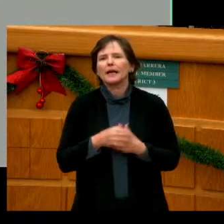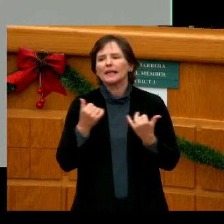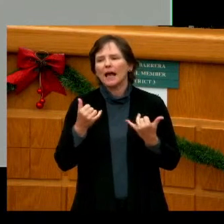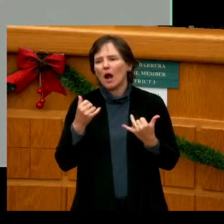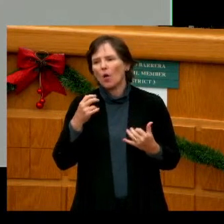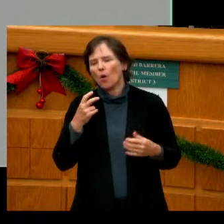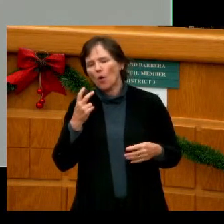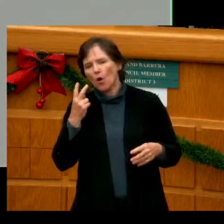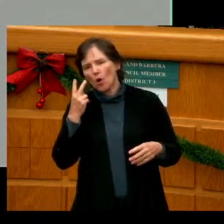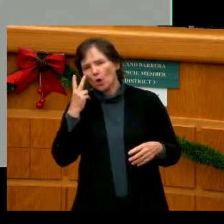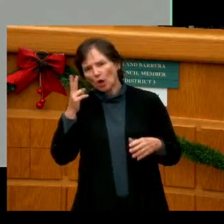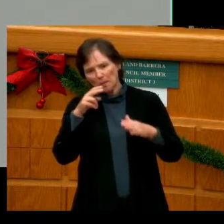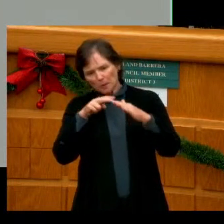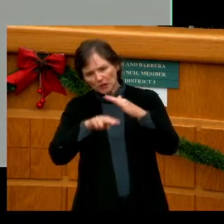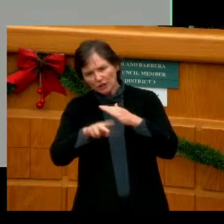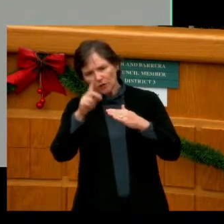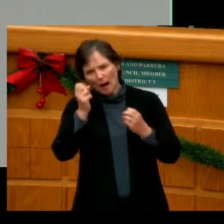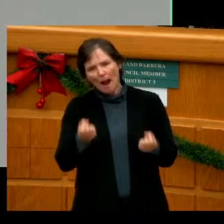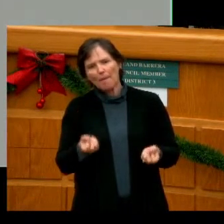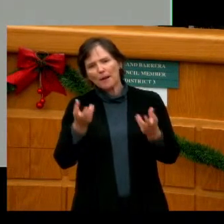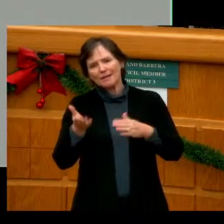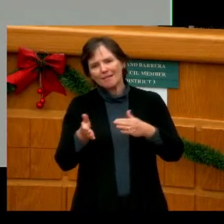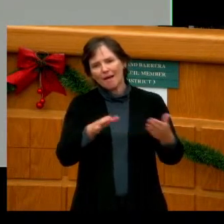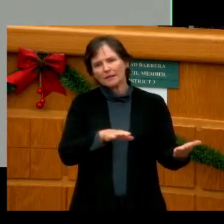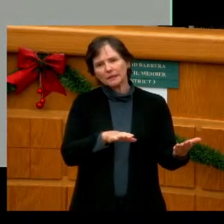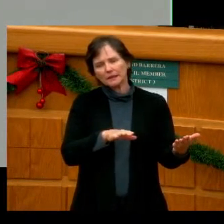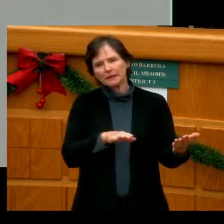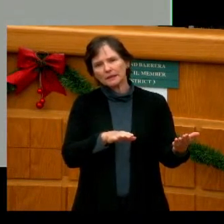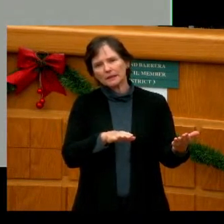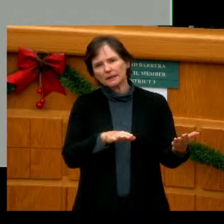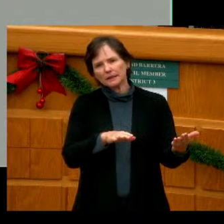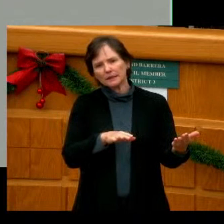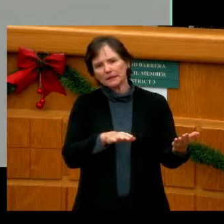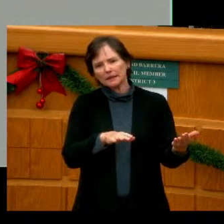When we look at the number of fatalities, and I think you could kind of see it in